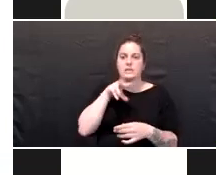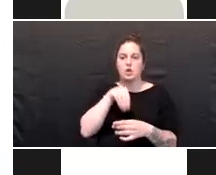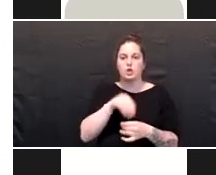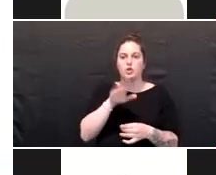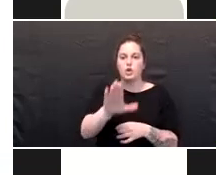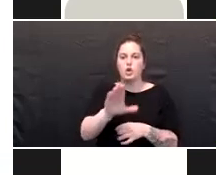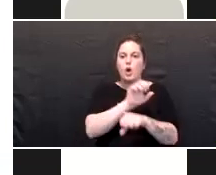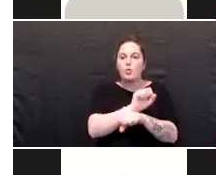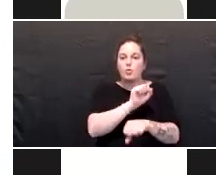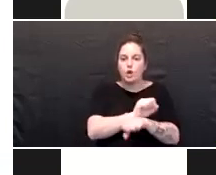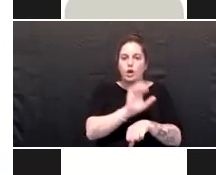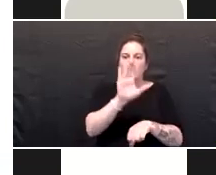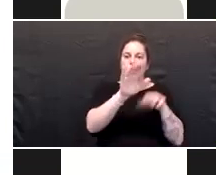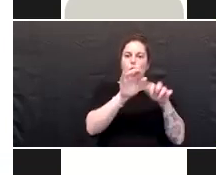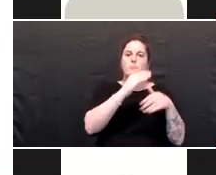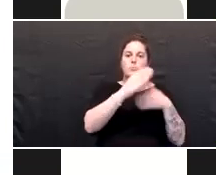Okay.